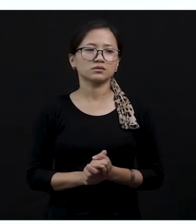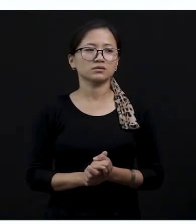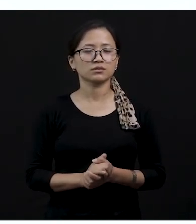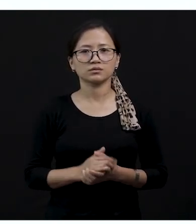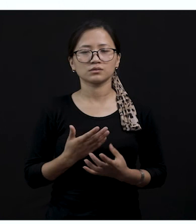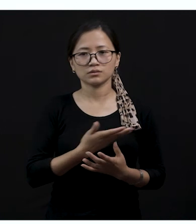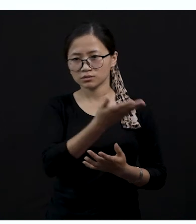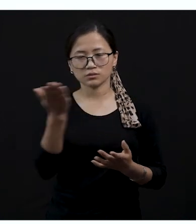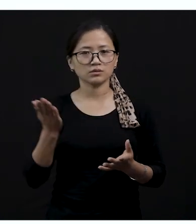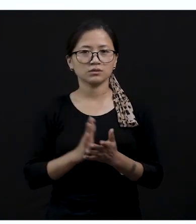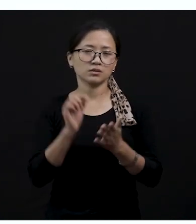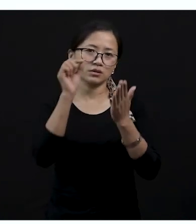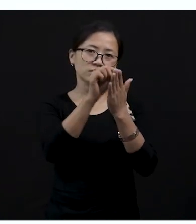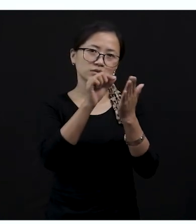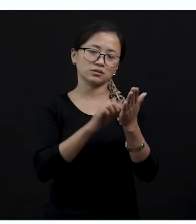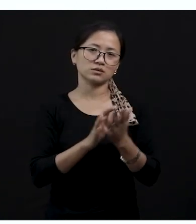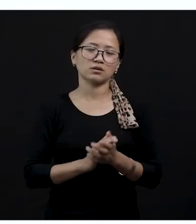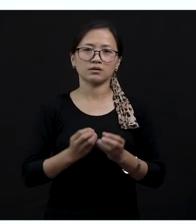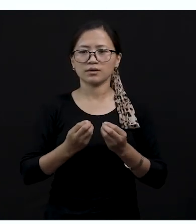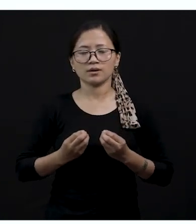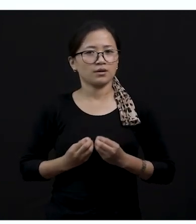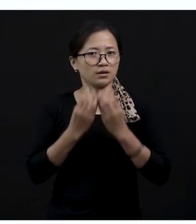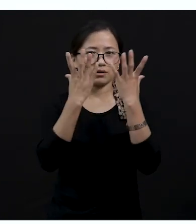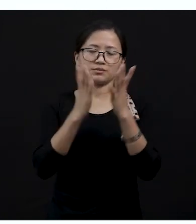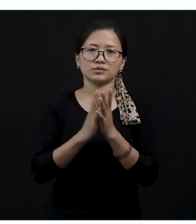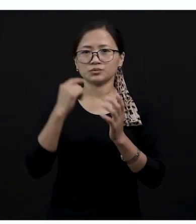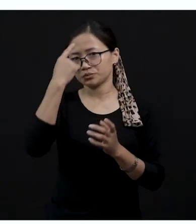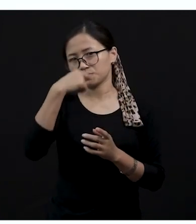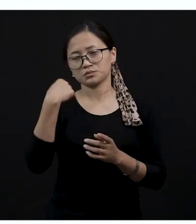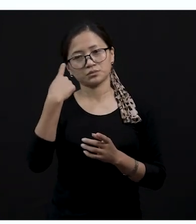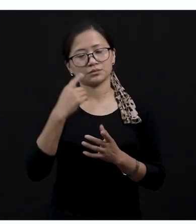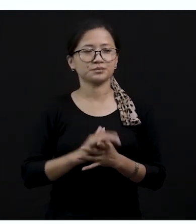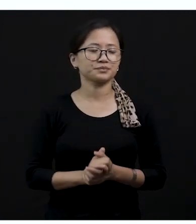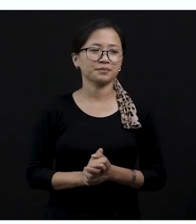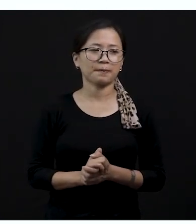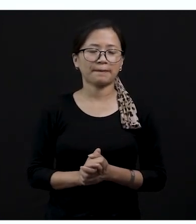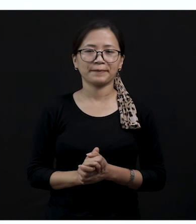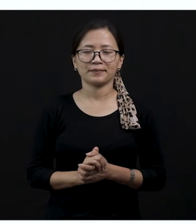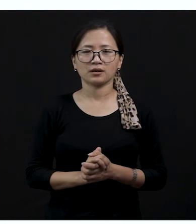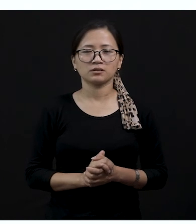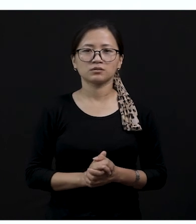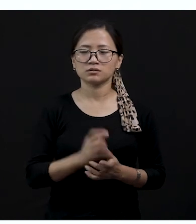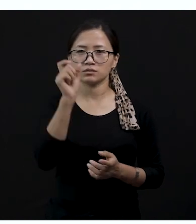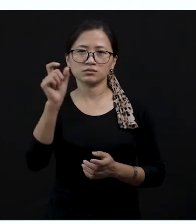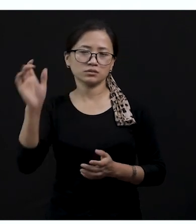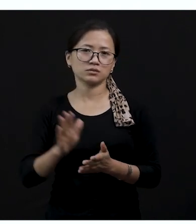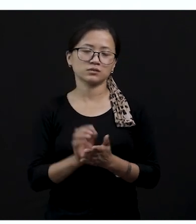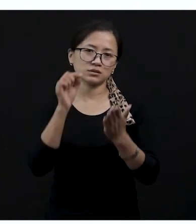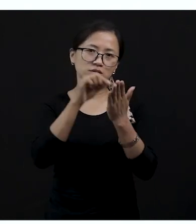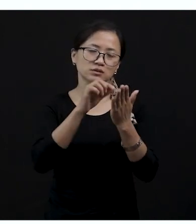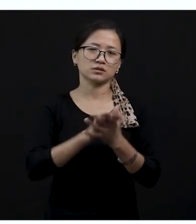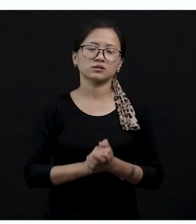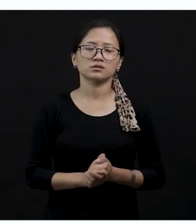that they are indicates a happy mood, right? Funny and happy mood, right? So these are the words that